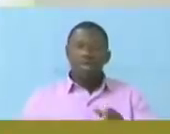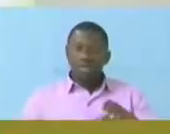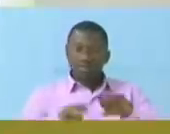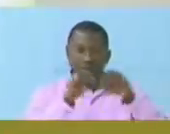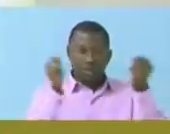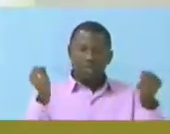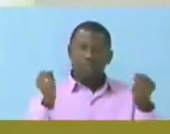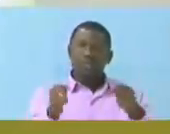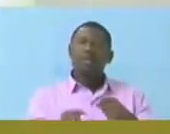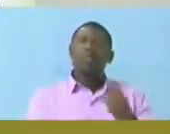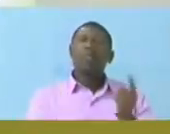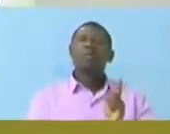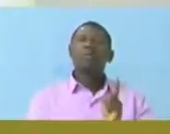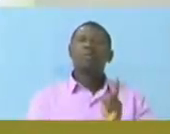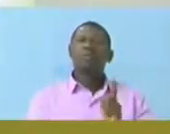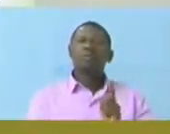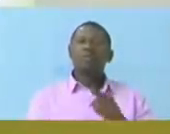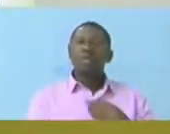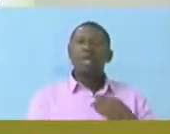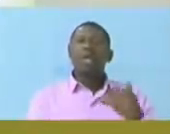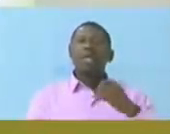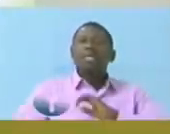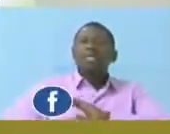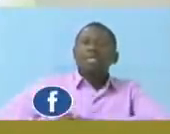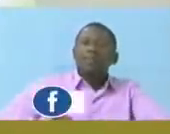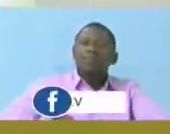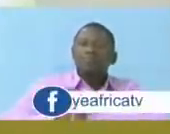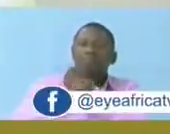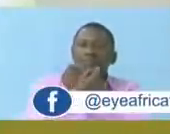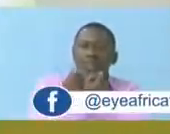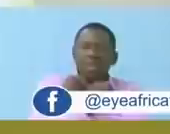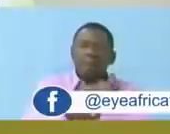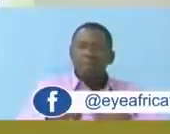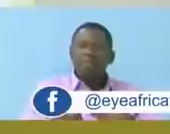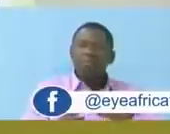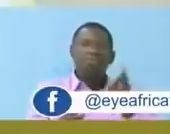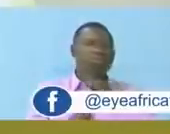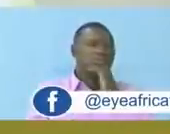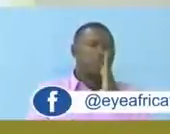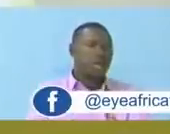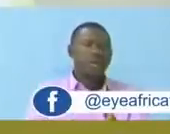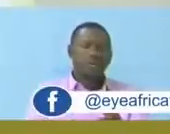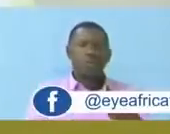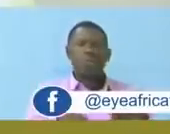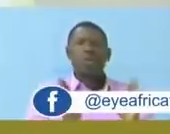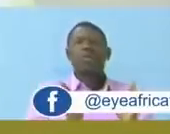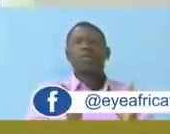Yes, that's